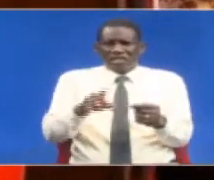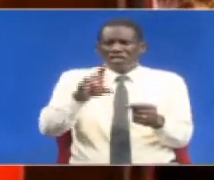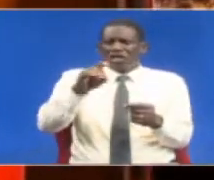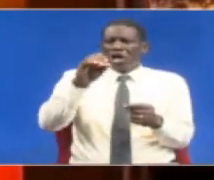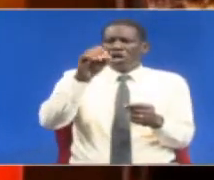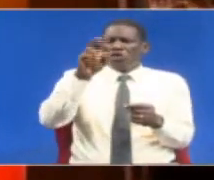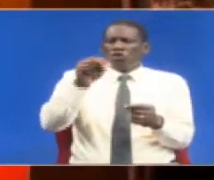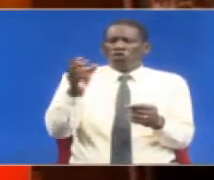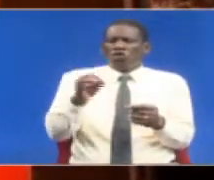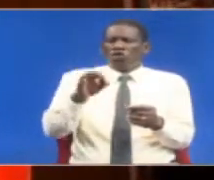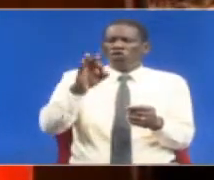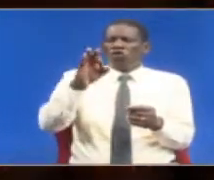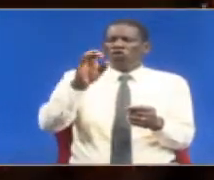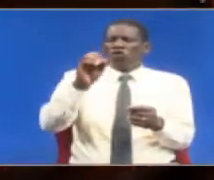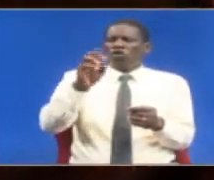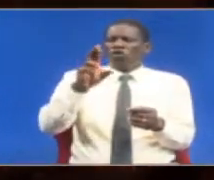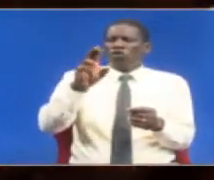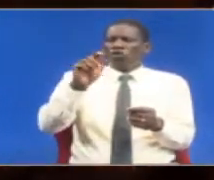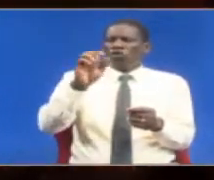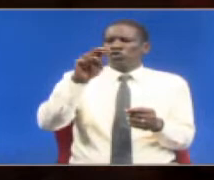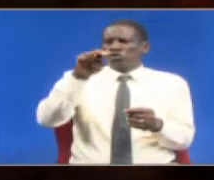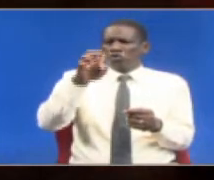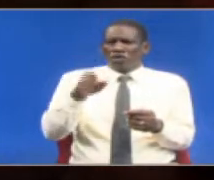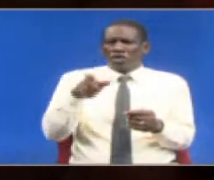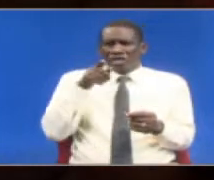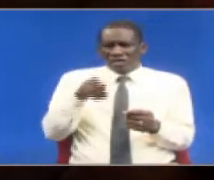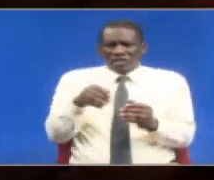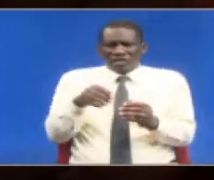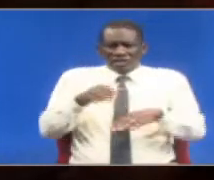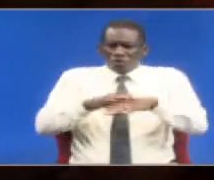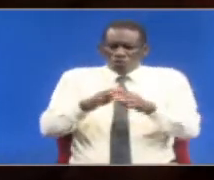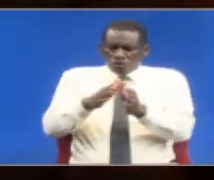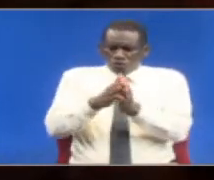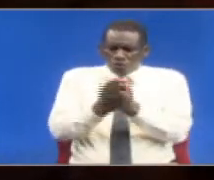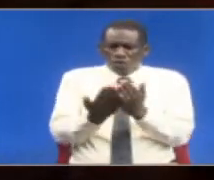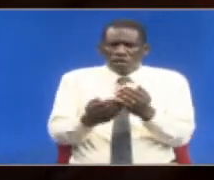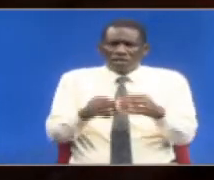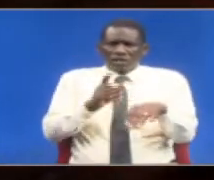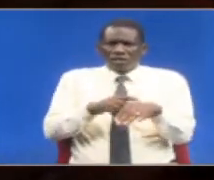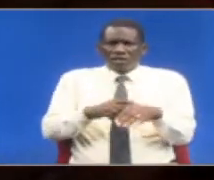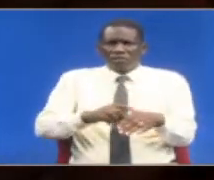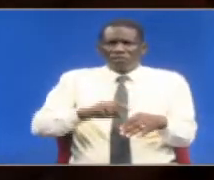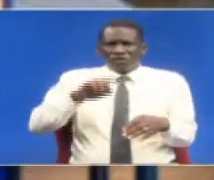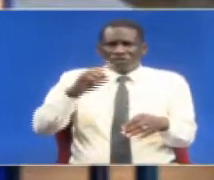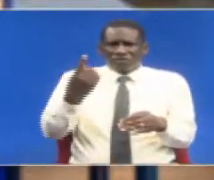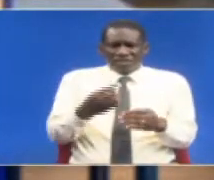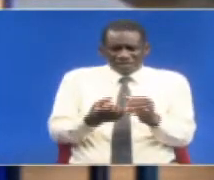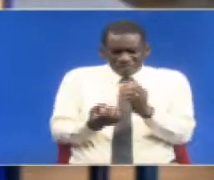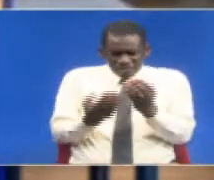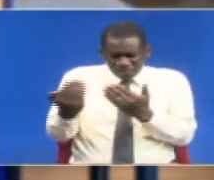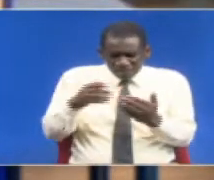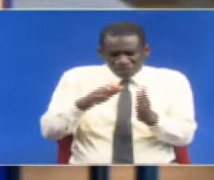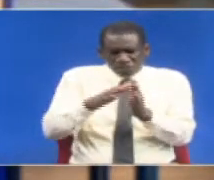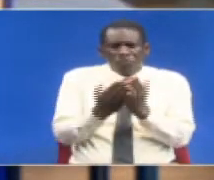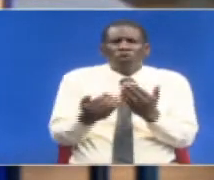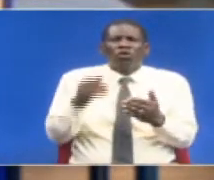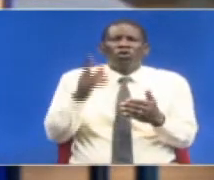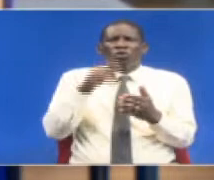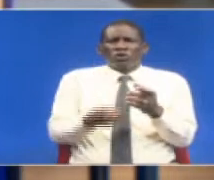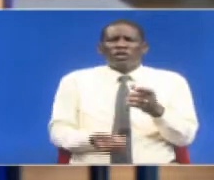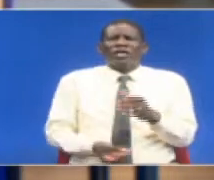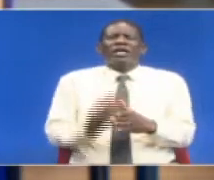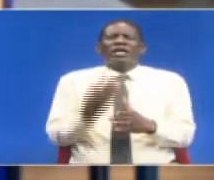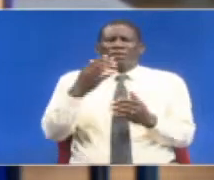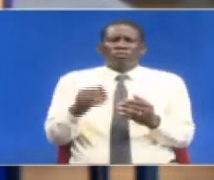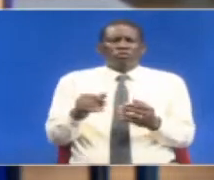is, it's a romance book, I would say. So the moment you first delve into it, what will come into light